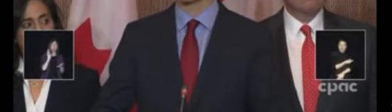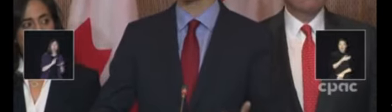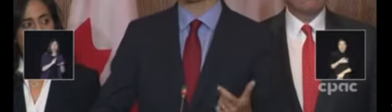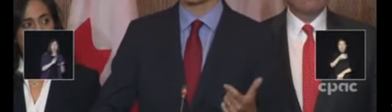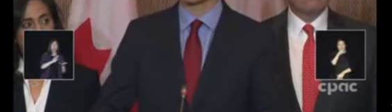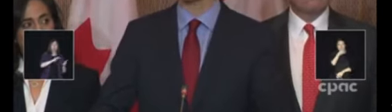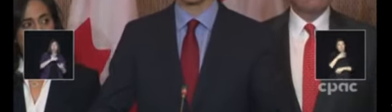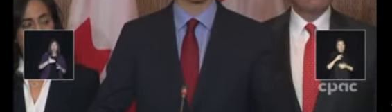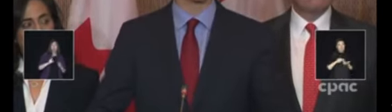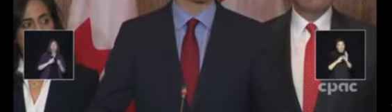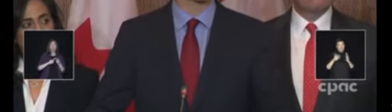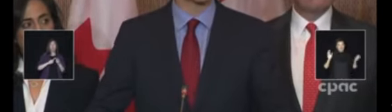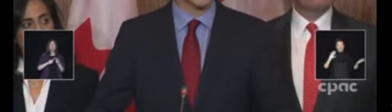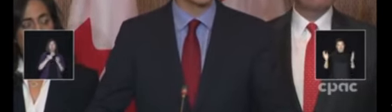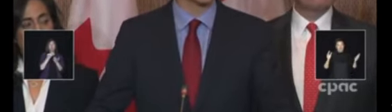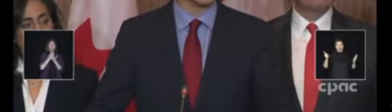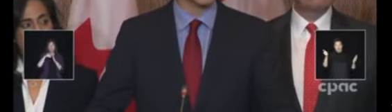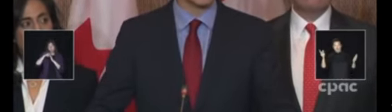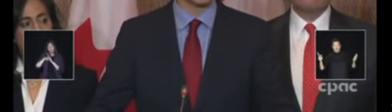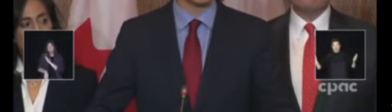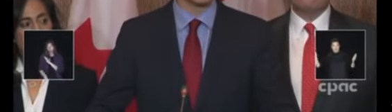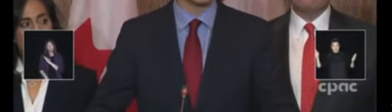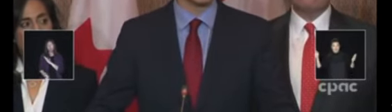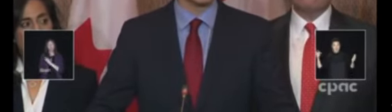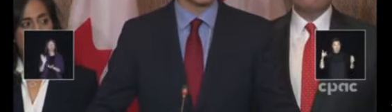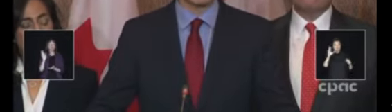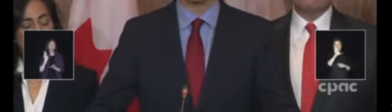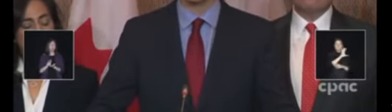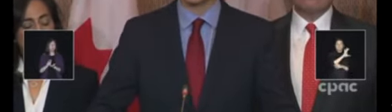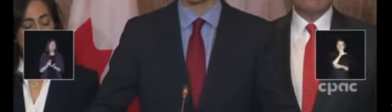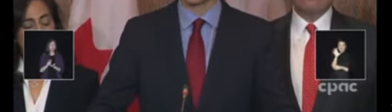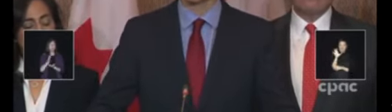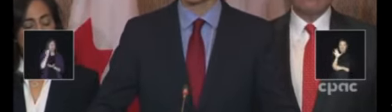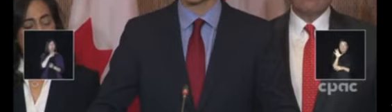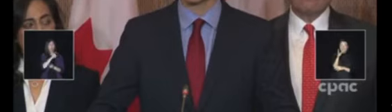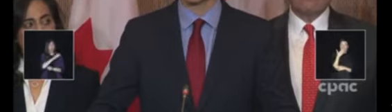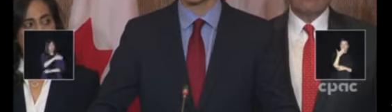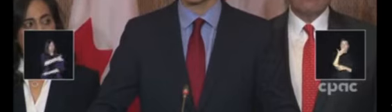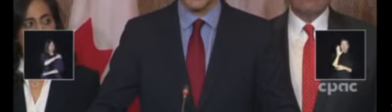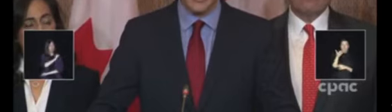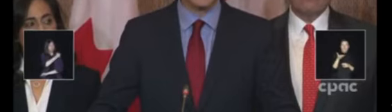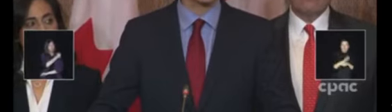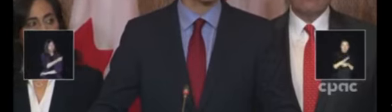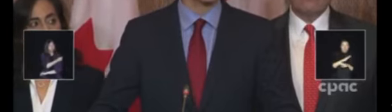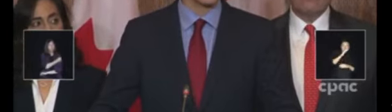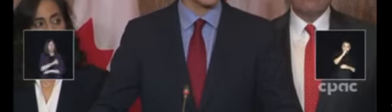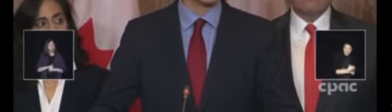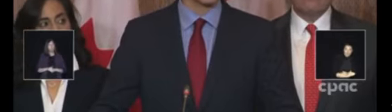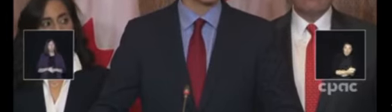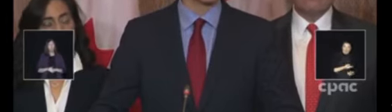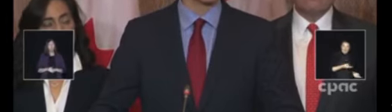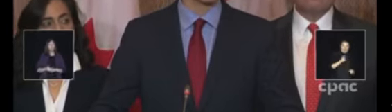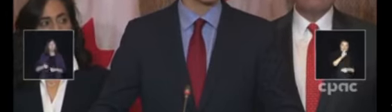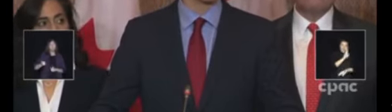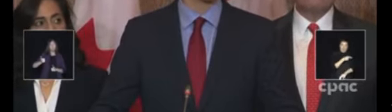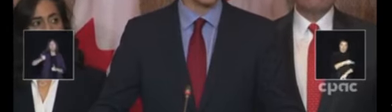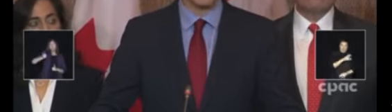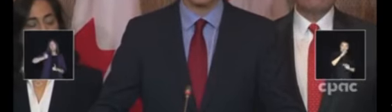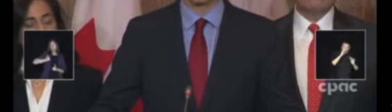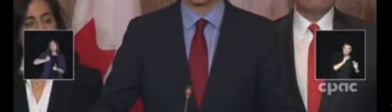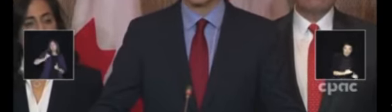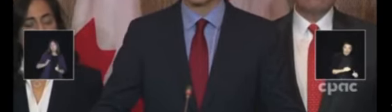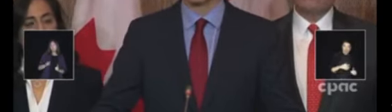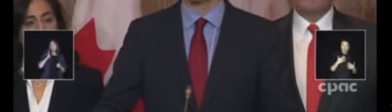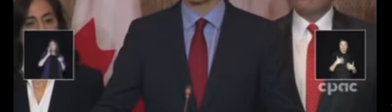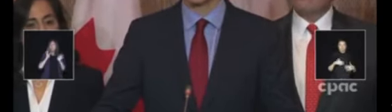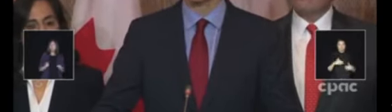deaths, in terms of economic loss and damage as well, than many other countries. Canadians did that. People chose